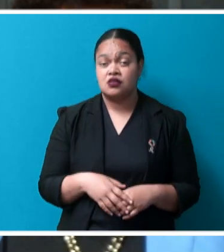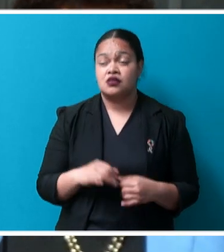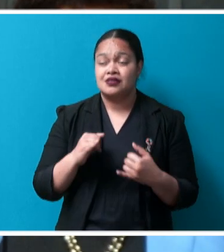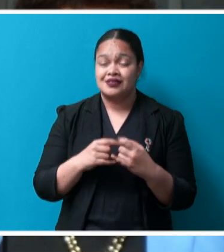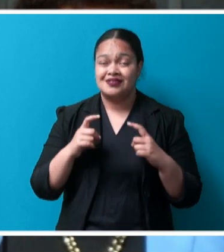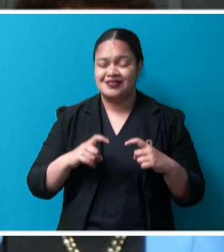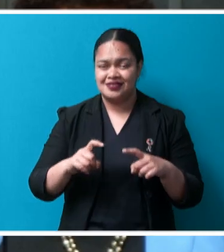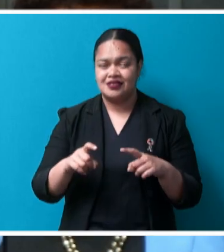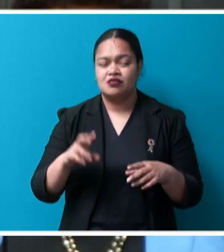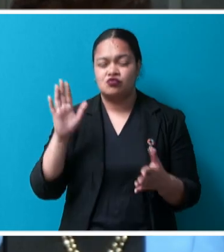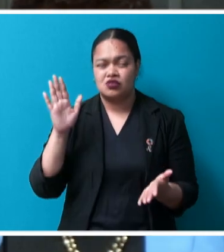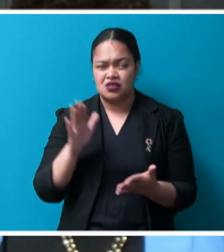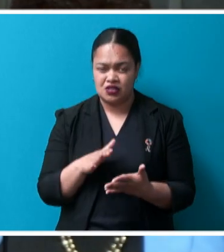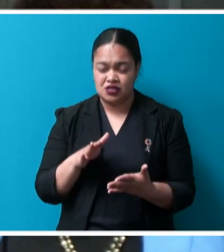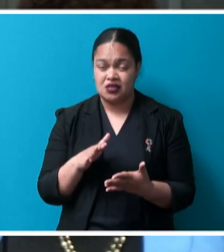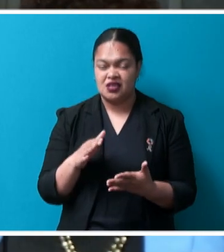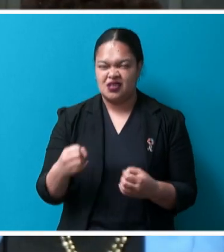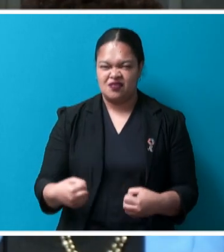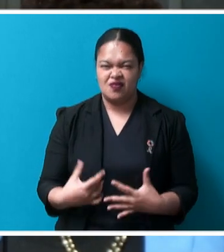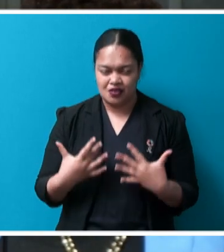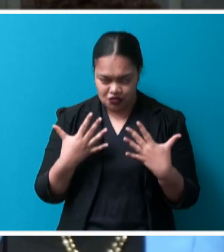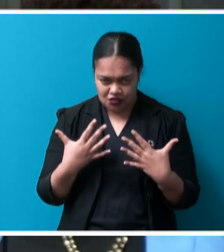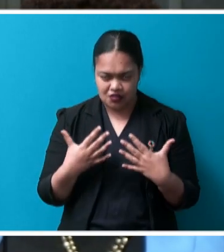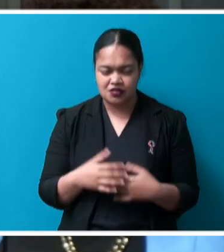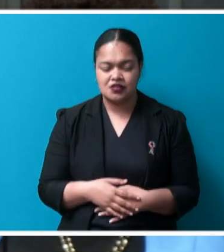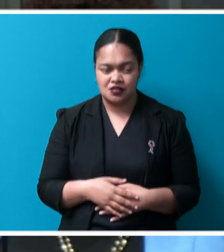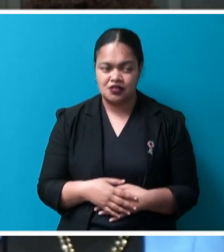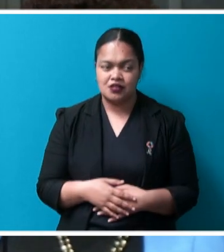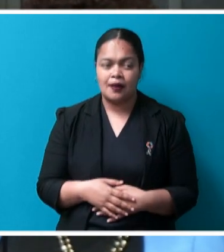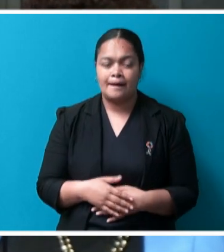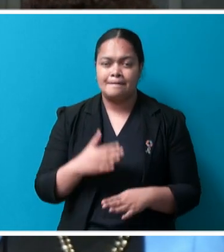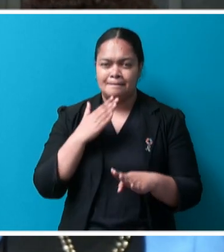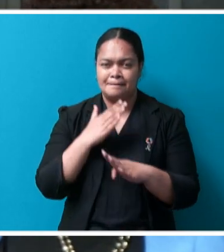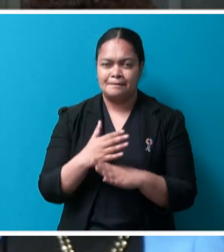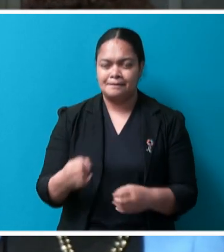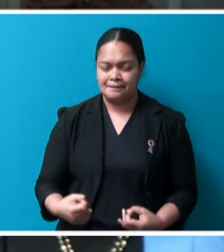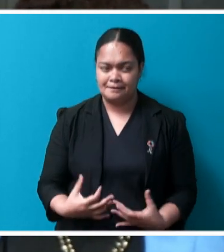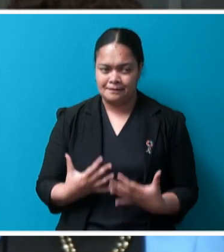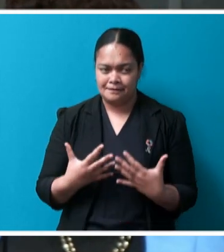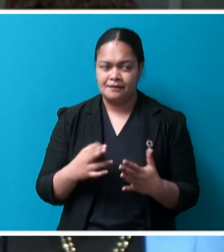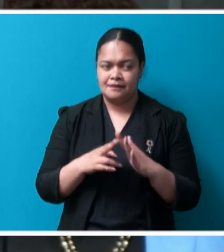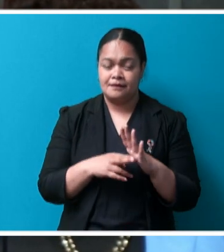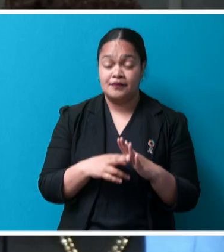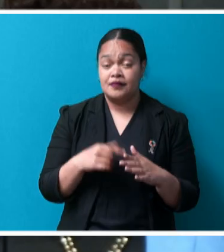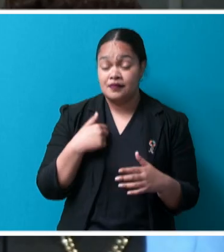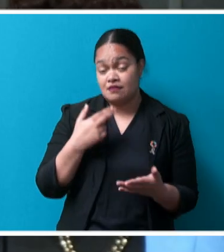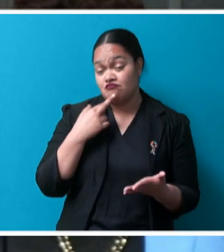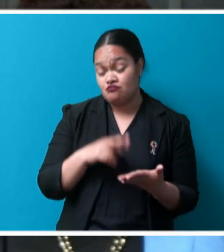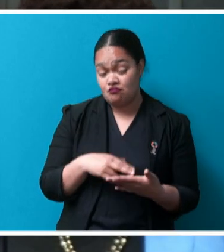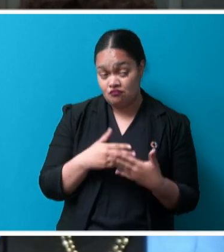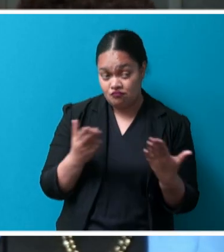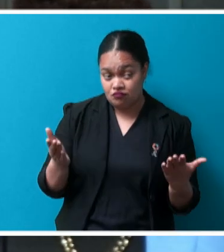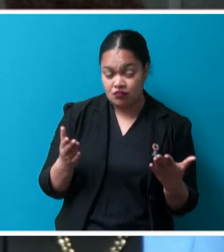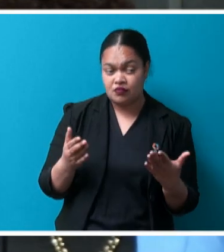infections is a medium-term outcome. The measures of progress I can honestly report to the House today are the sharp